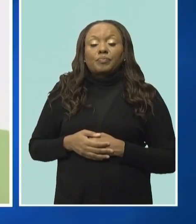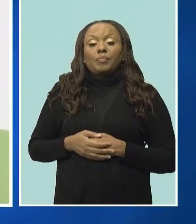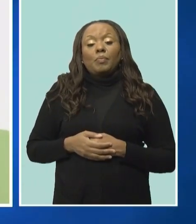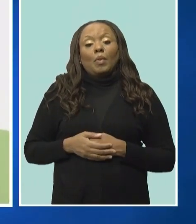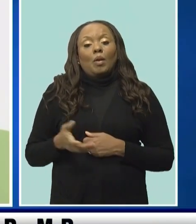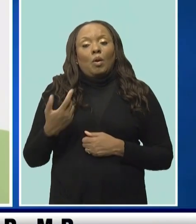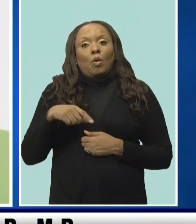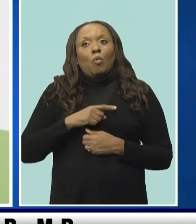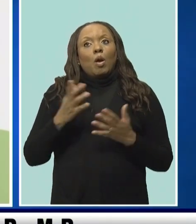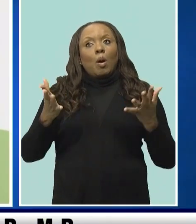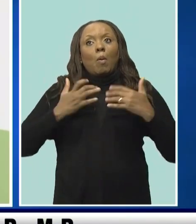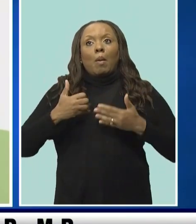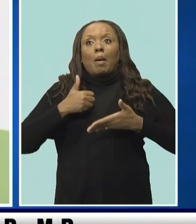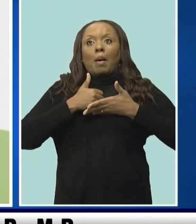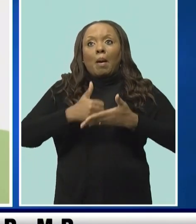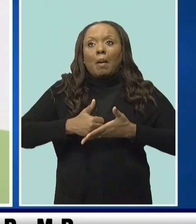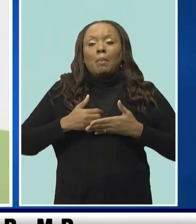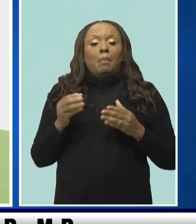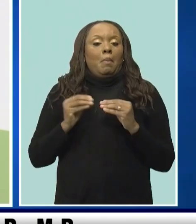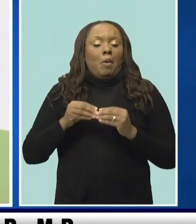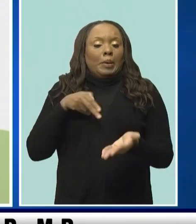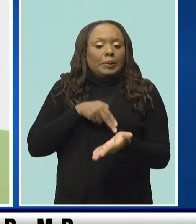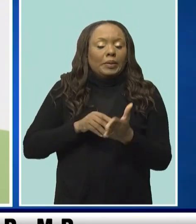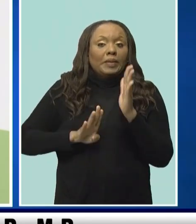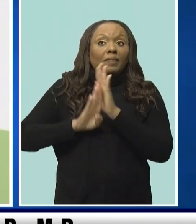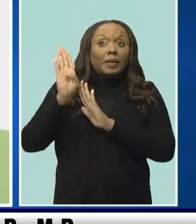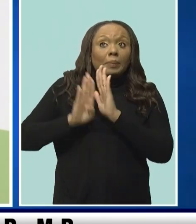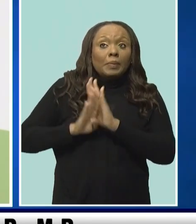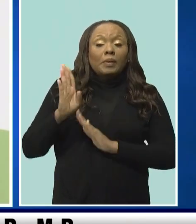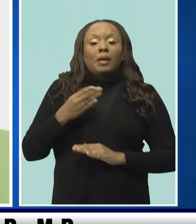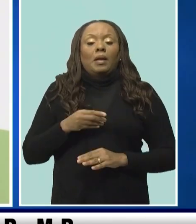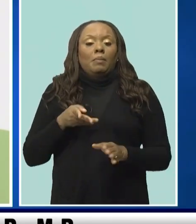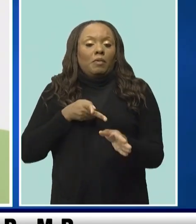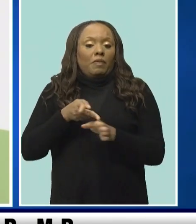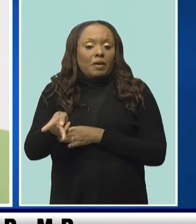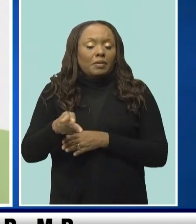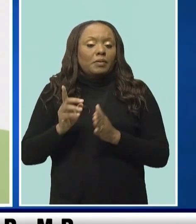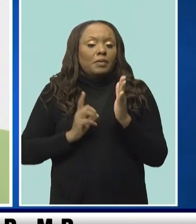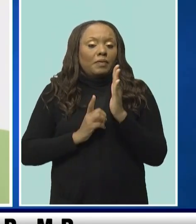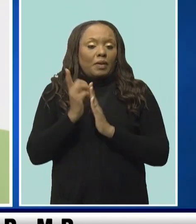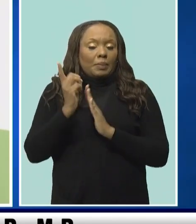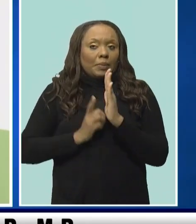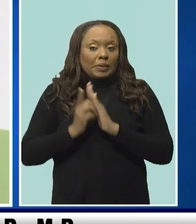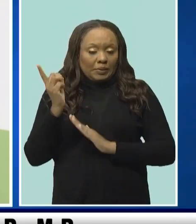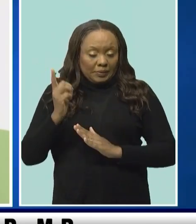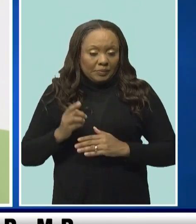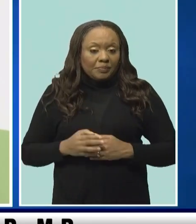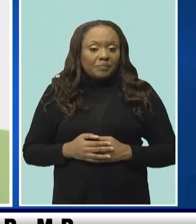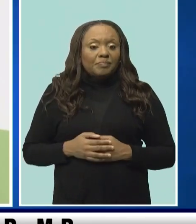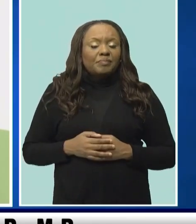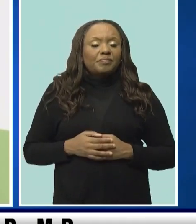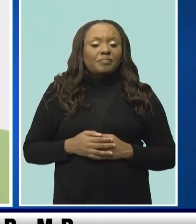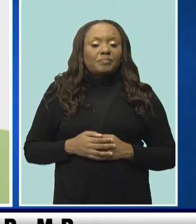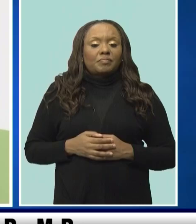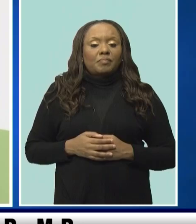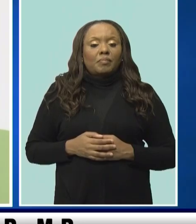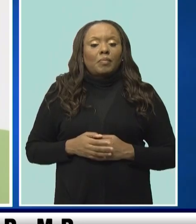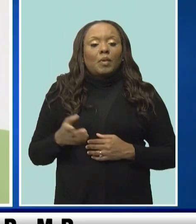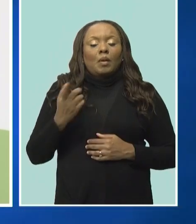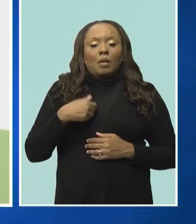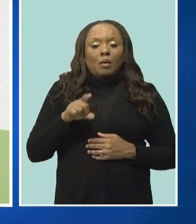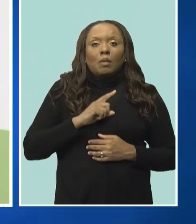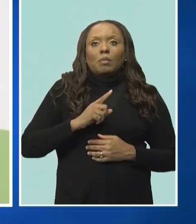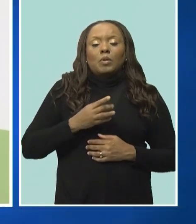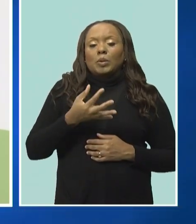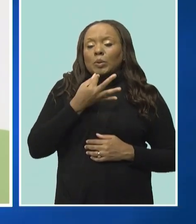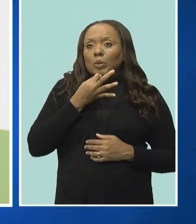nursing development and to their professional development. And I mentioned then earlier that we are committed and will shortly